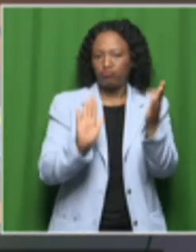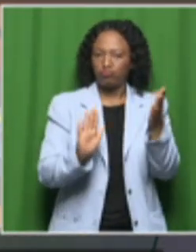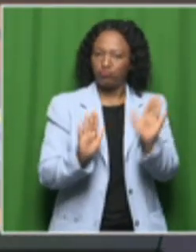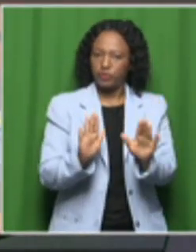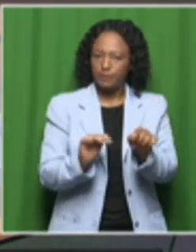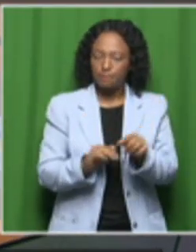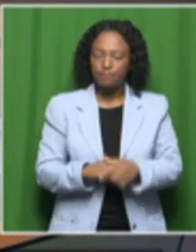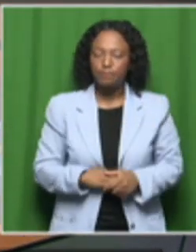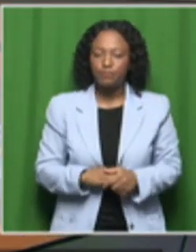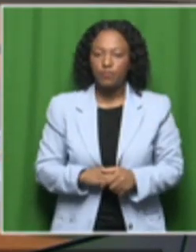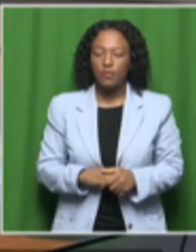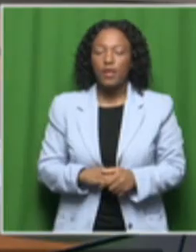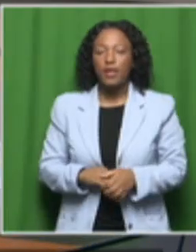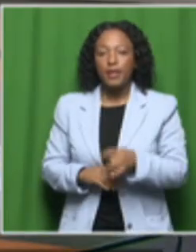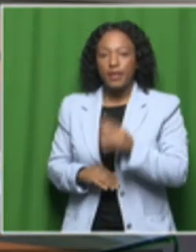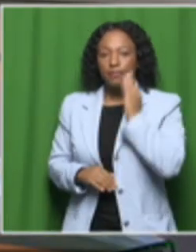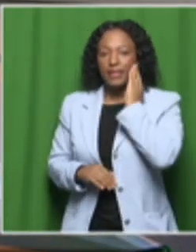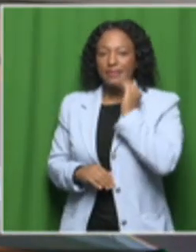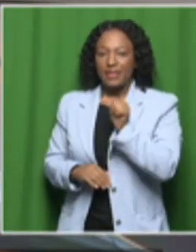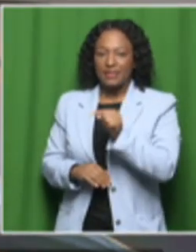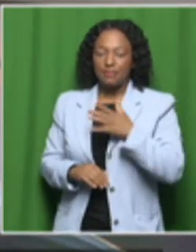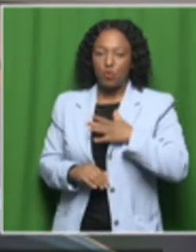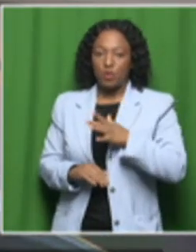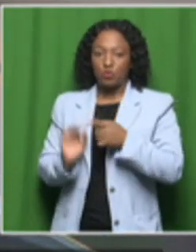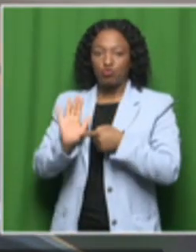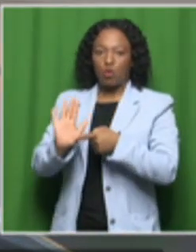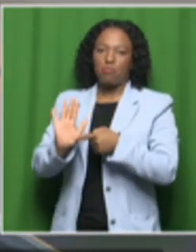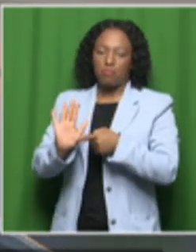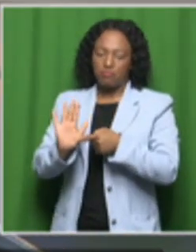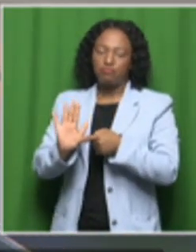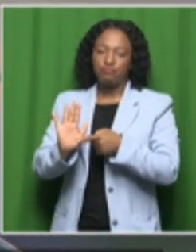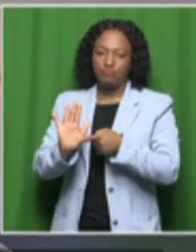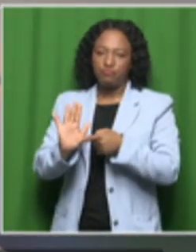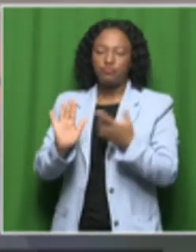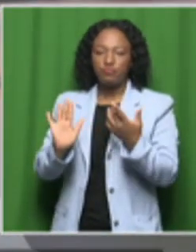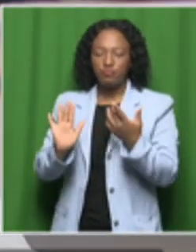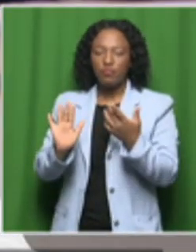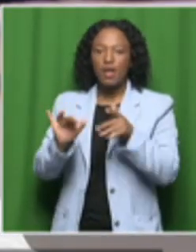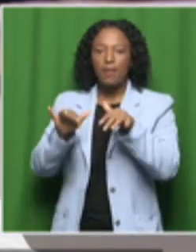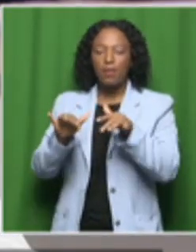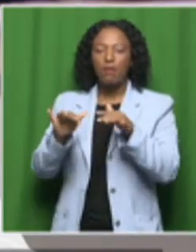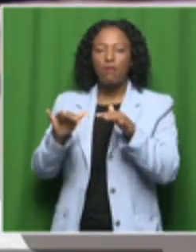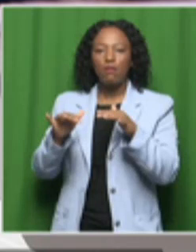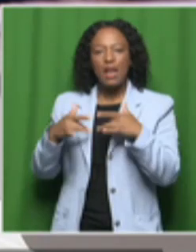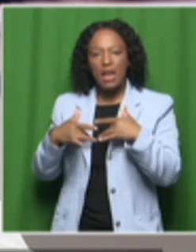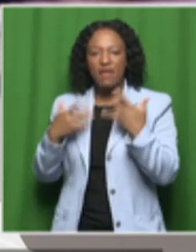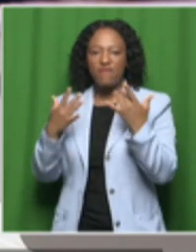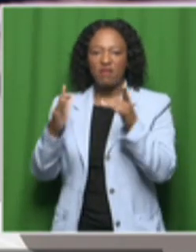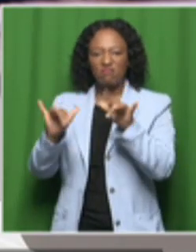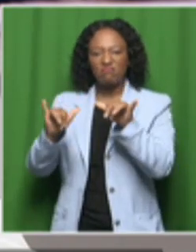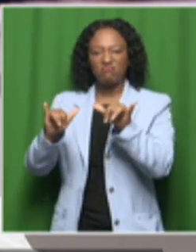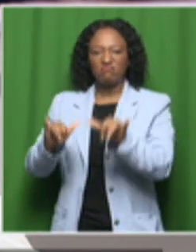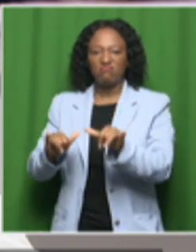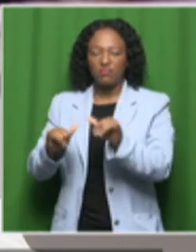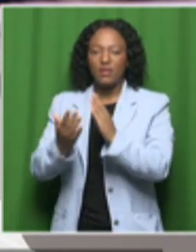to mostly try to encapsulate, it's mostly of the settlements, a right to a